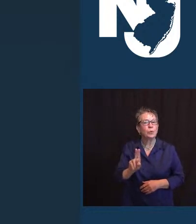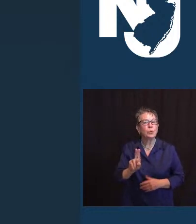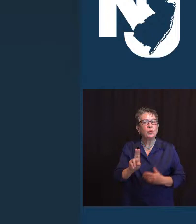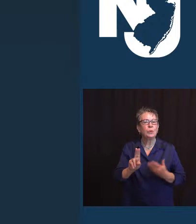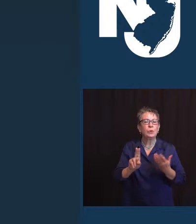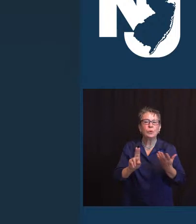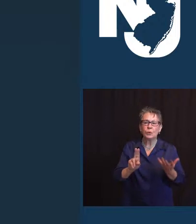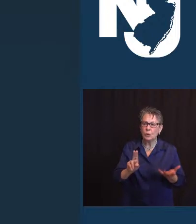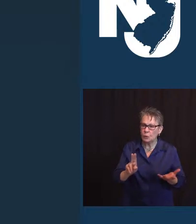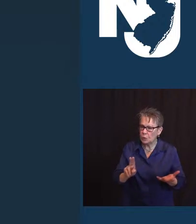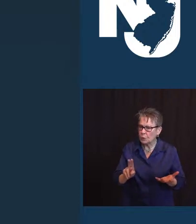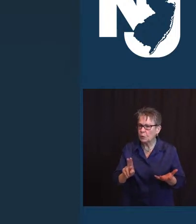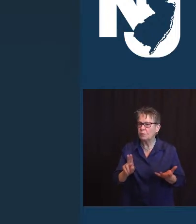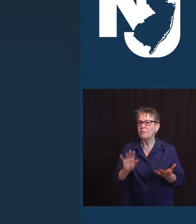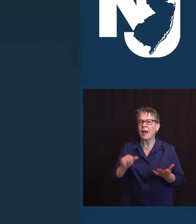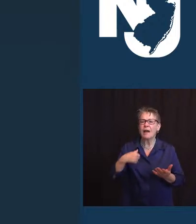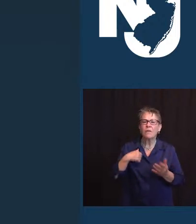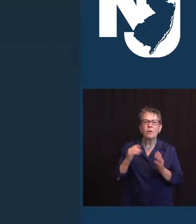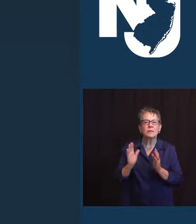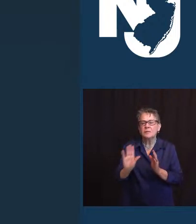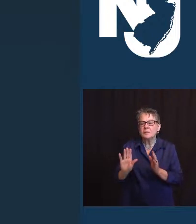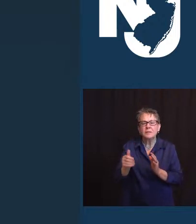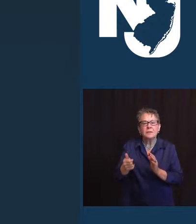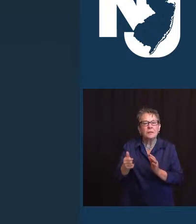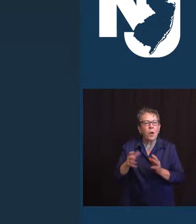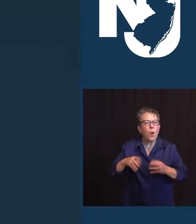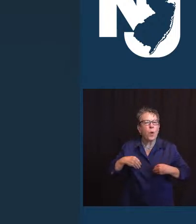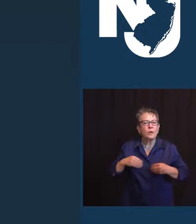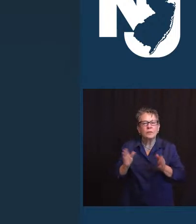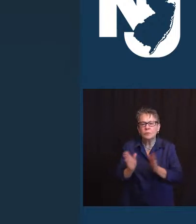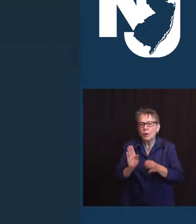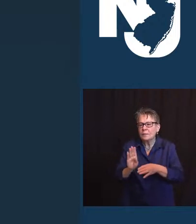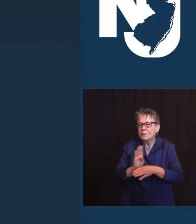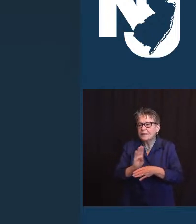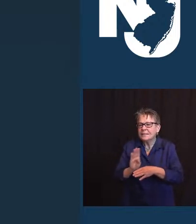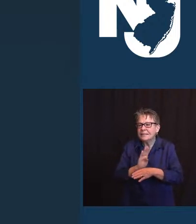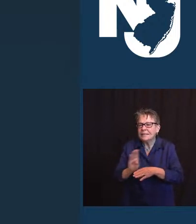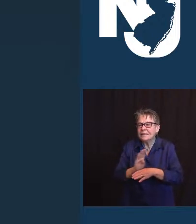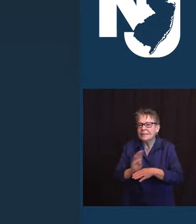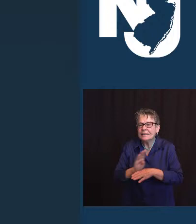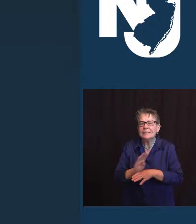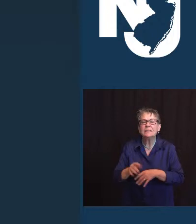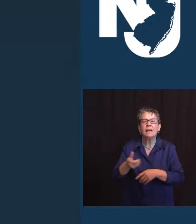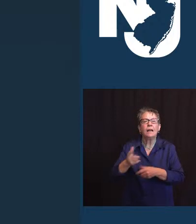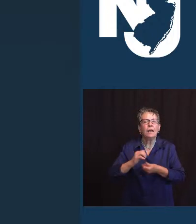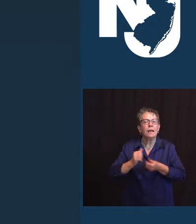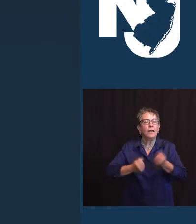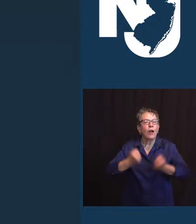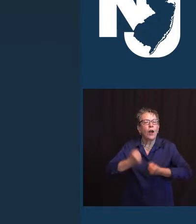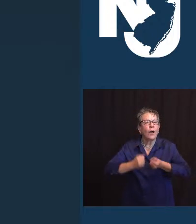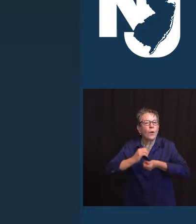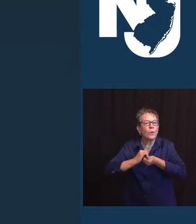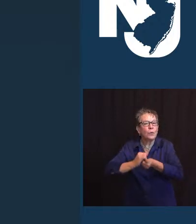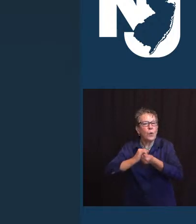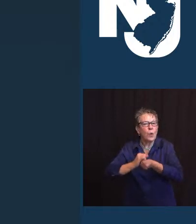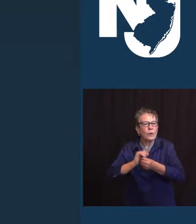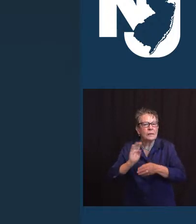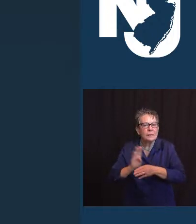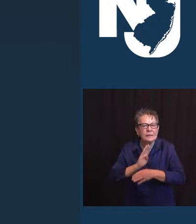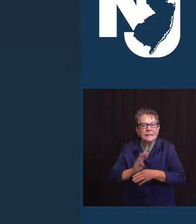Over the years, he owned his own towing business and had ownership stakes throughout the restaurant and construction industries as